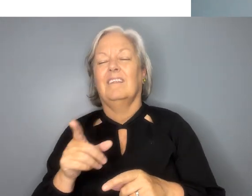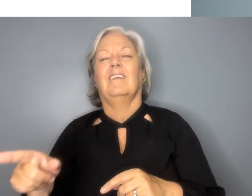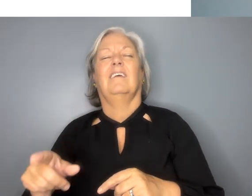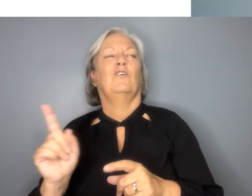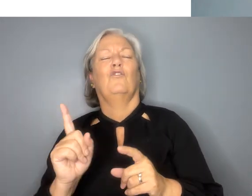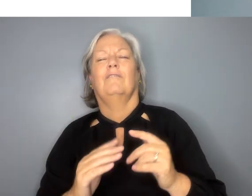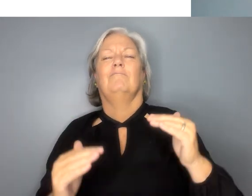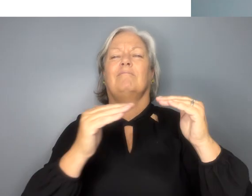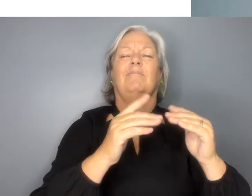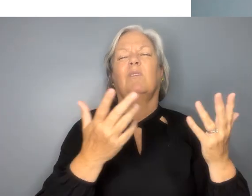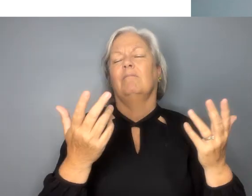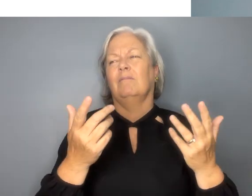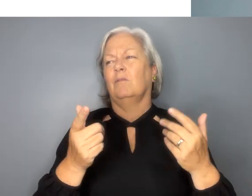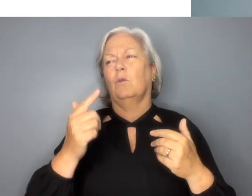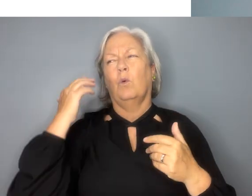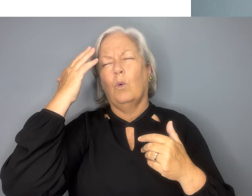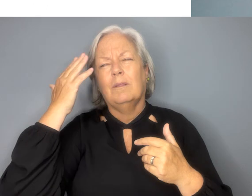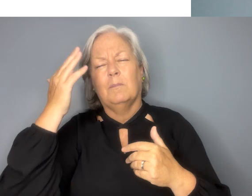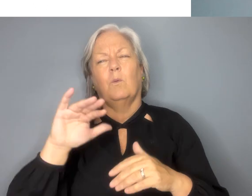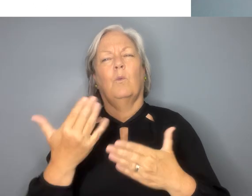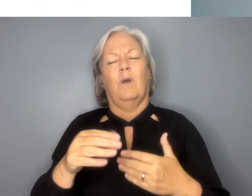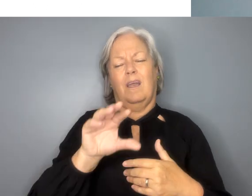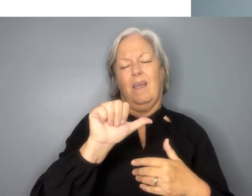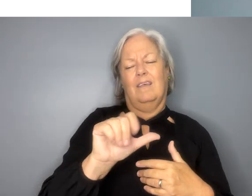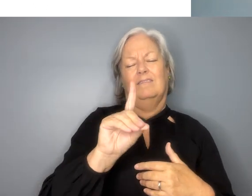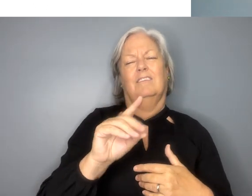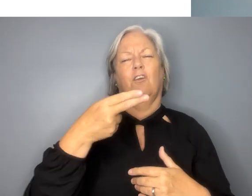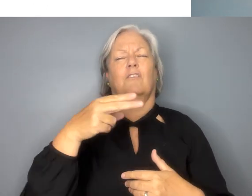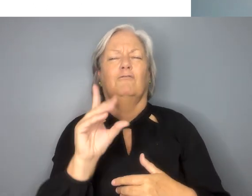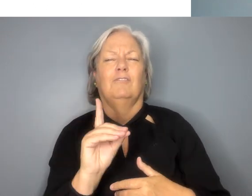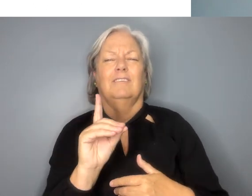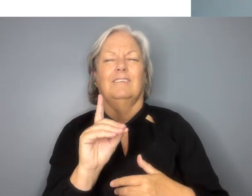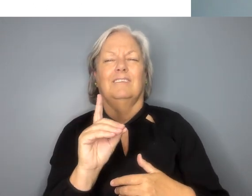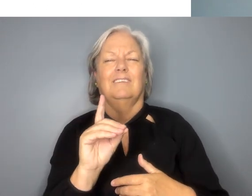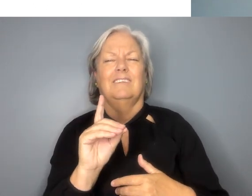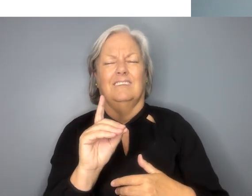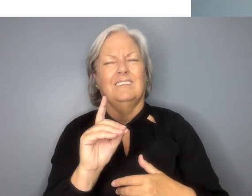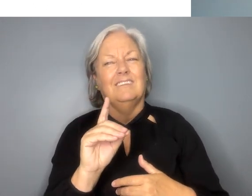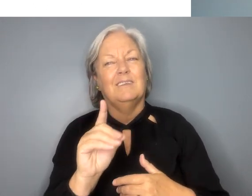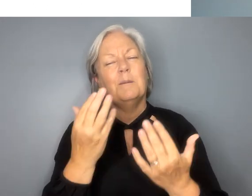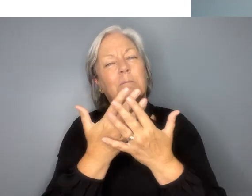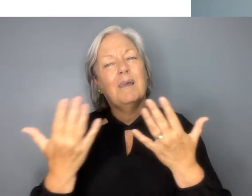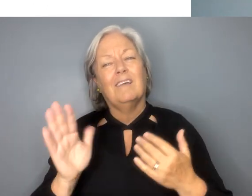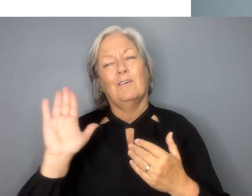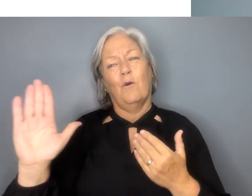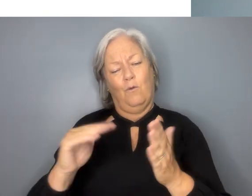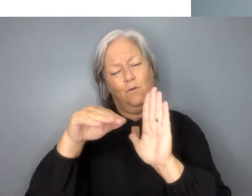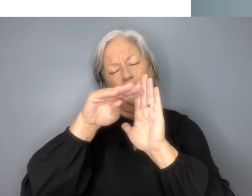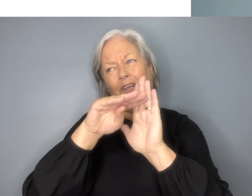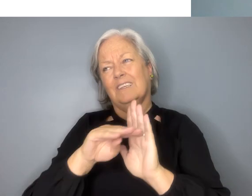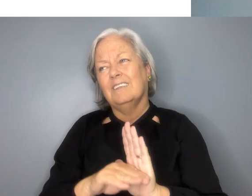missed in a lot of the criteria around autism and ADHD, because, and this is an issue generally, a lot of